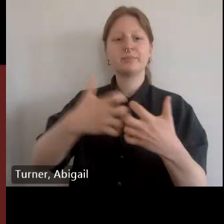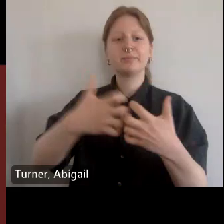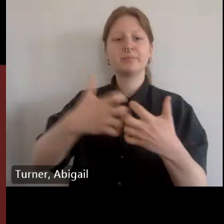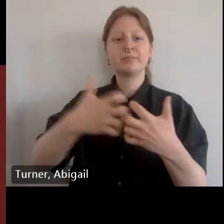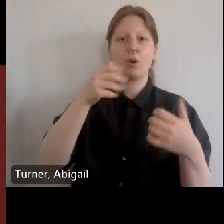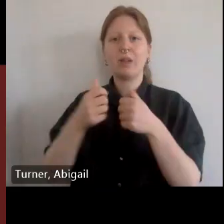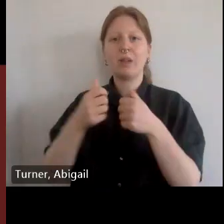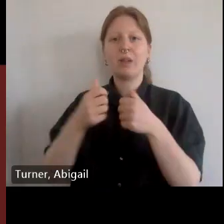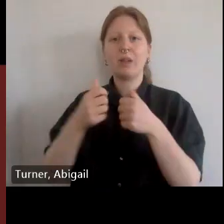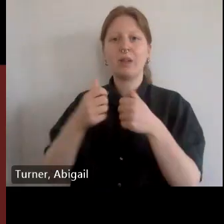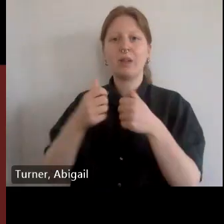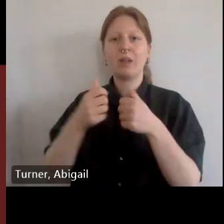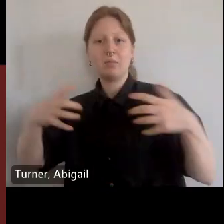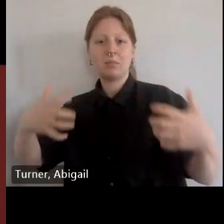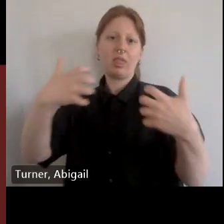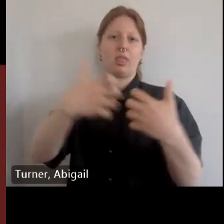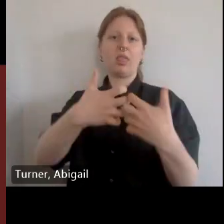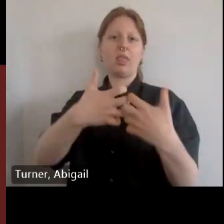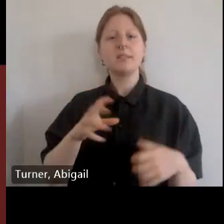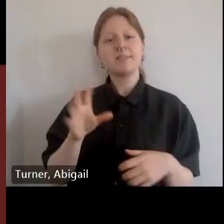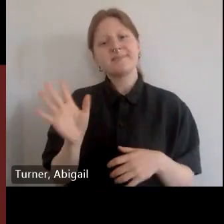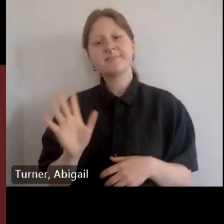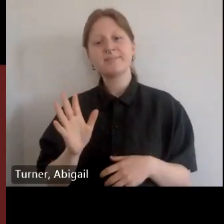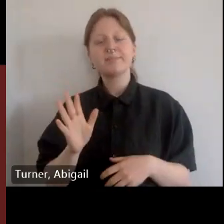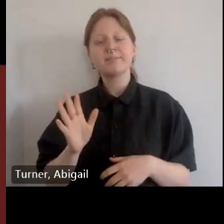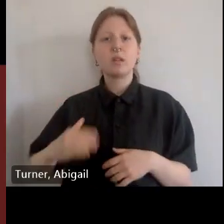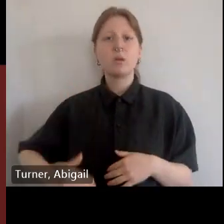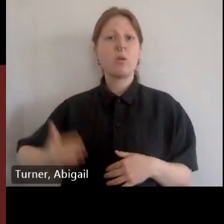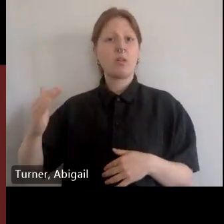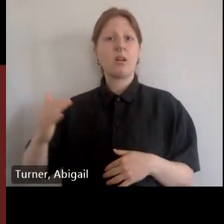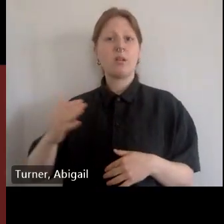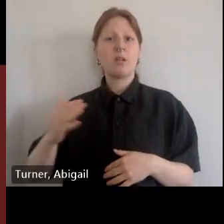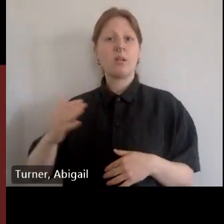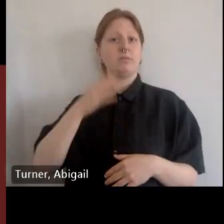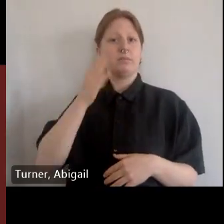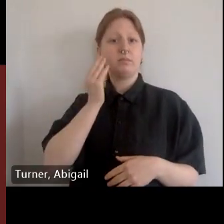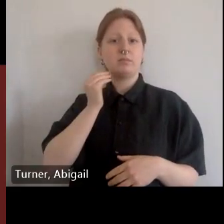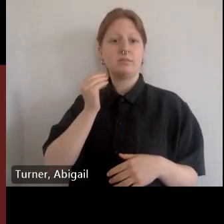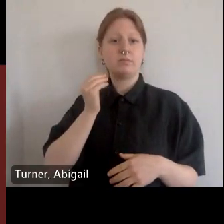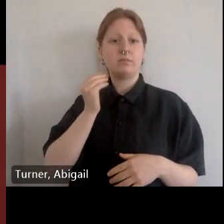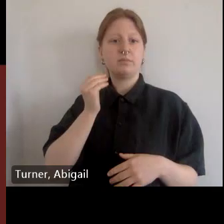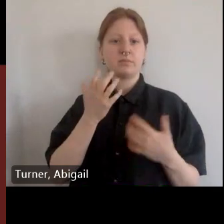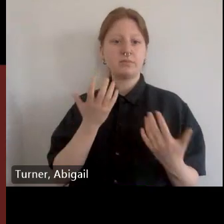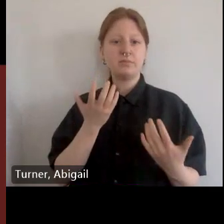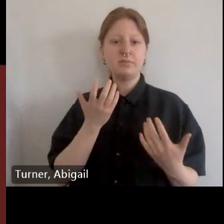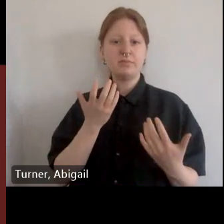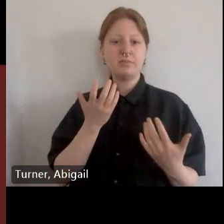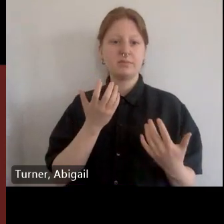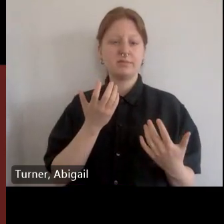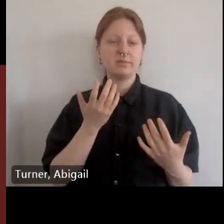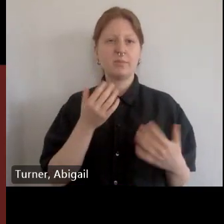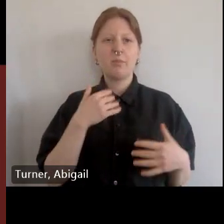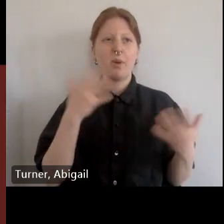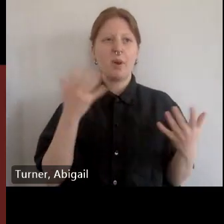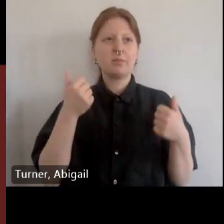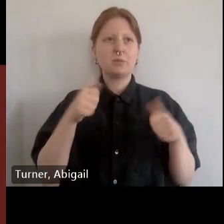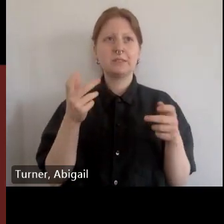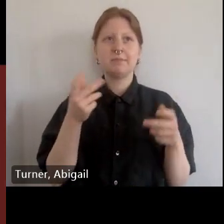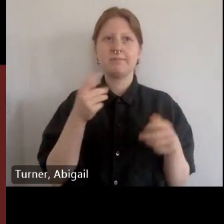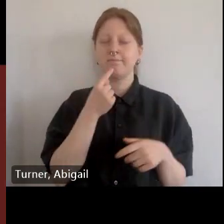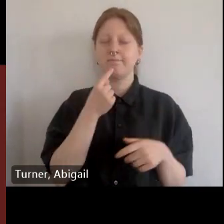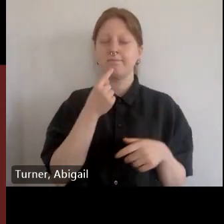see there being like a over prevalence or like a strong what I'm trying to say. Basically, the demographic gap